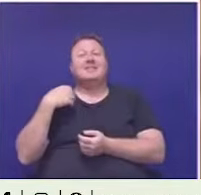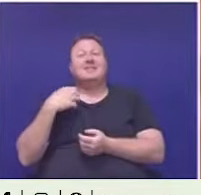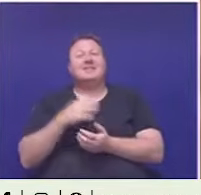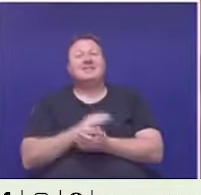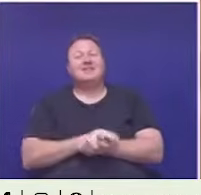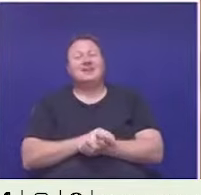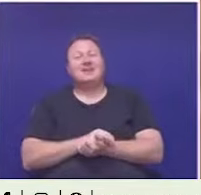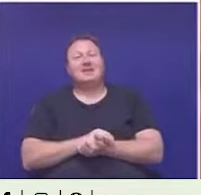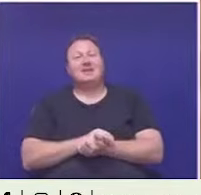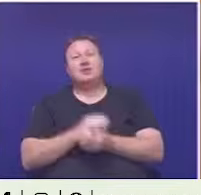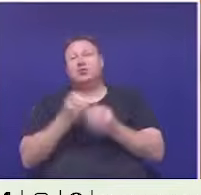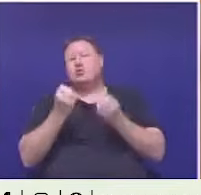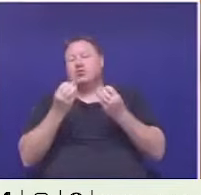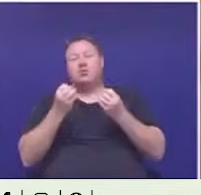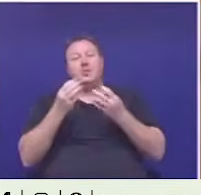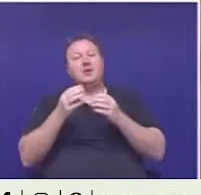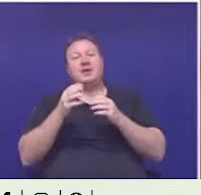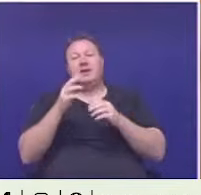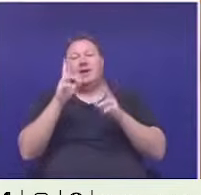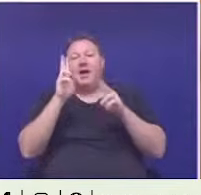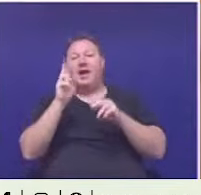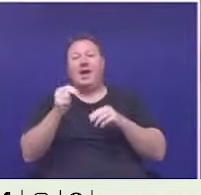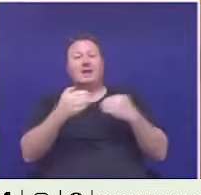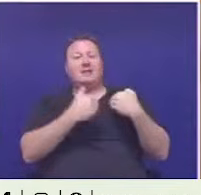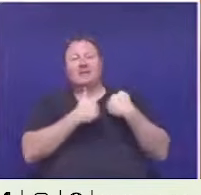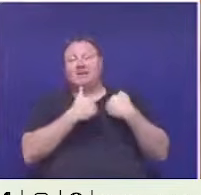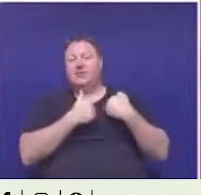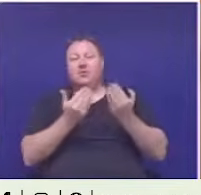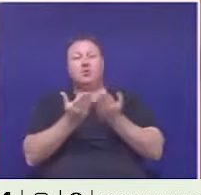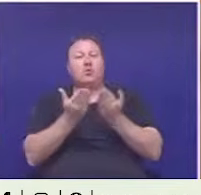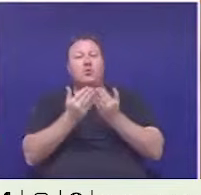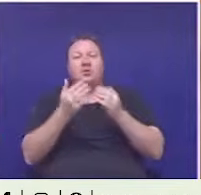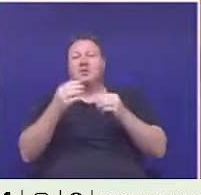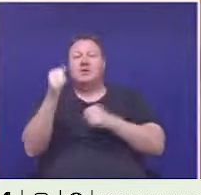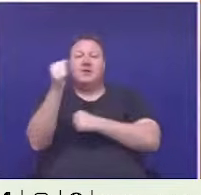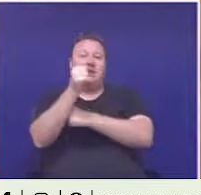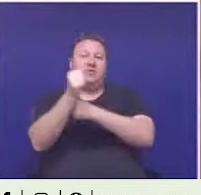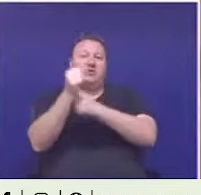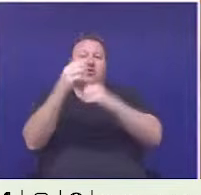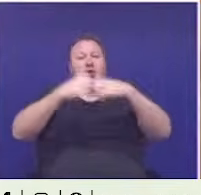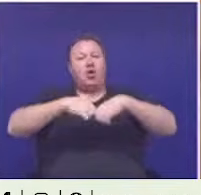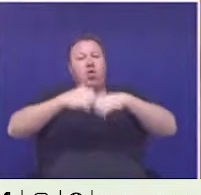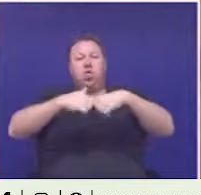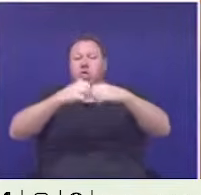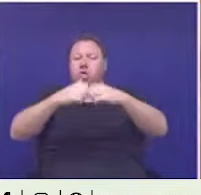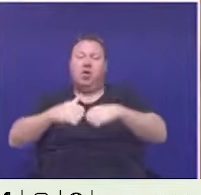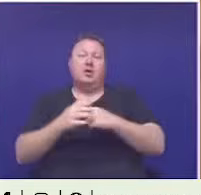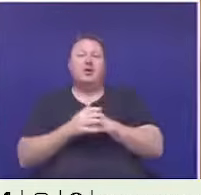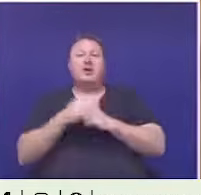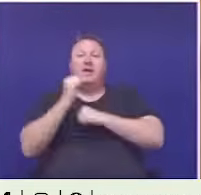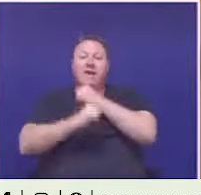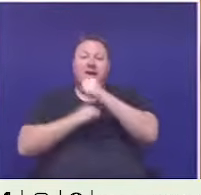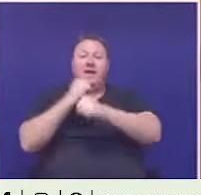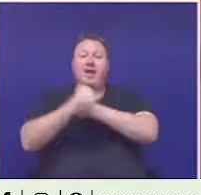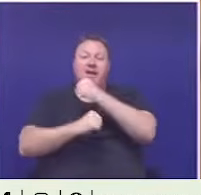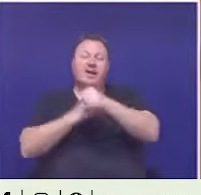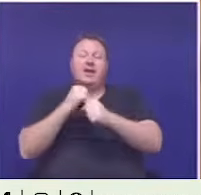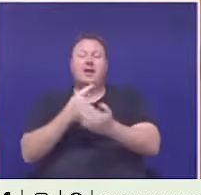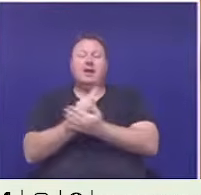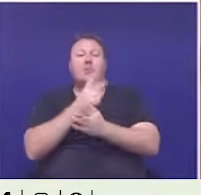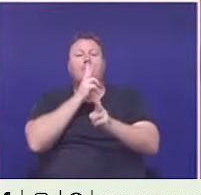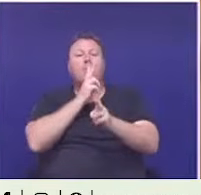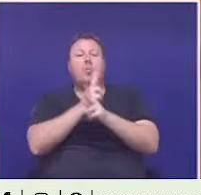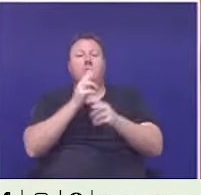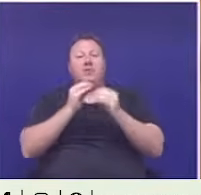Minister, there are still too many unsafe schools with dilapidated infrastructure. Year on year, there are promises to fix